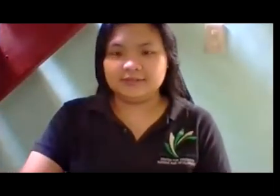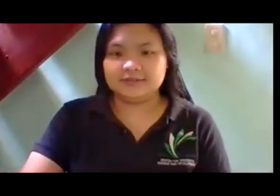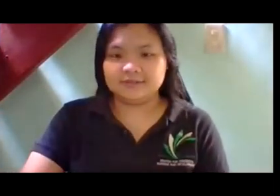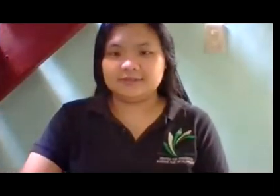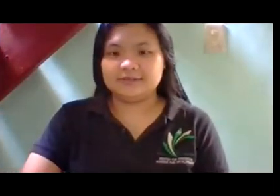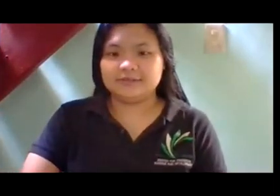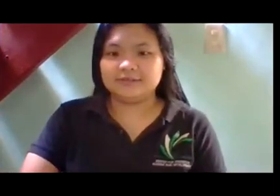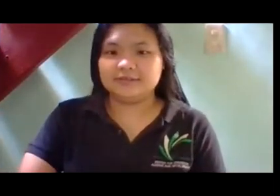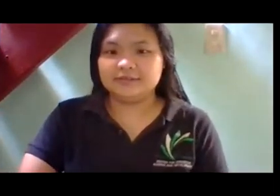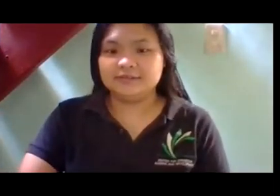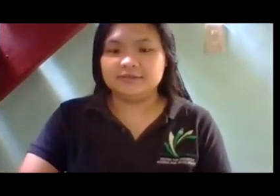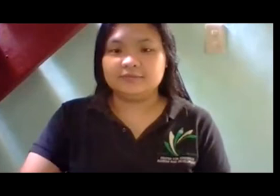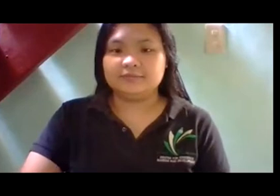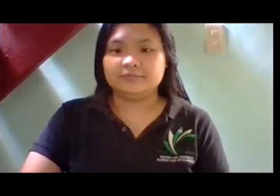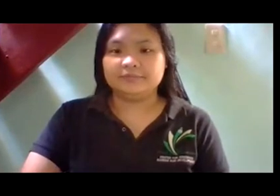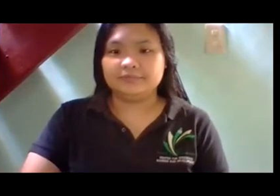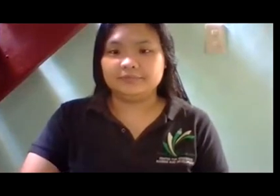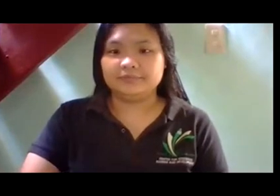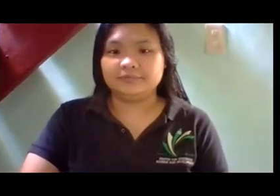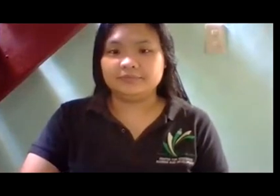is Right. pregnant. Yes. Okay.